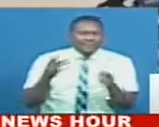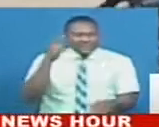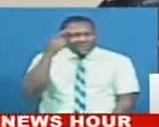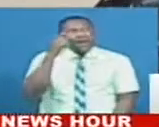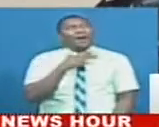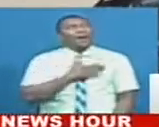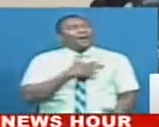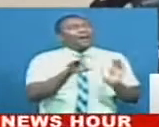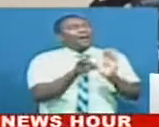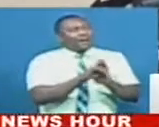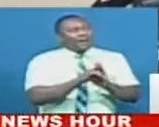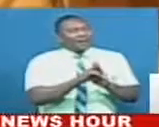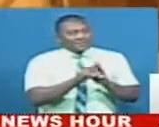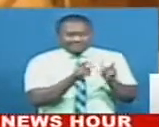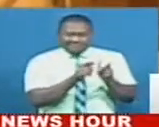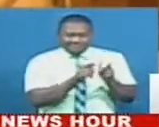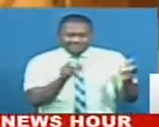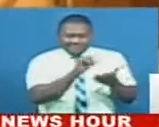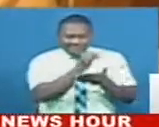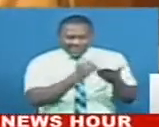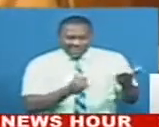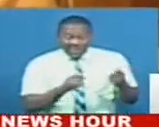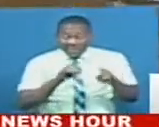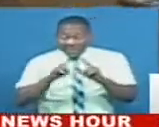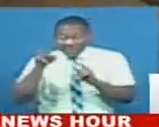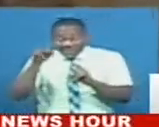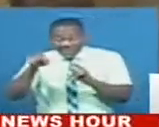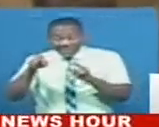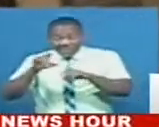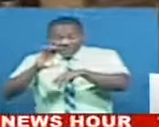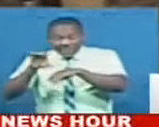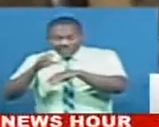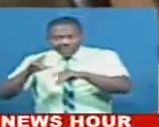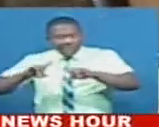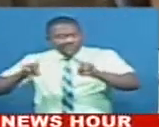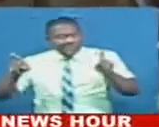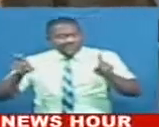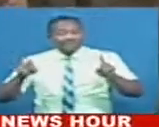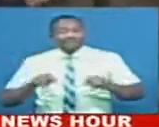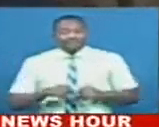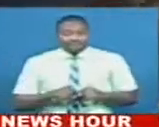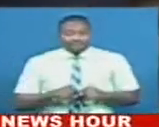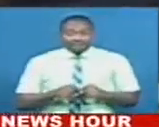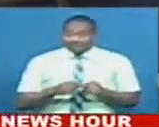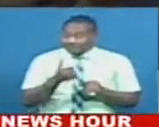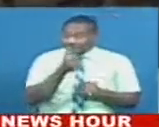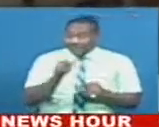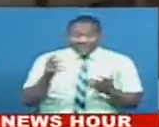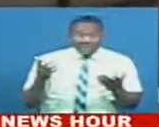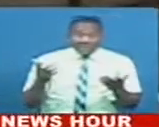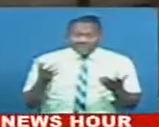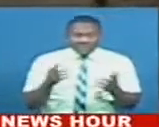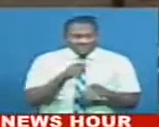general arts, but on our system, it would have been a different course. She said candidates who do not get any of